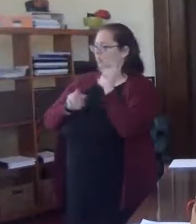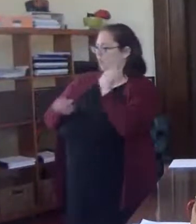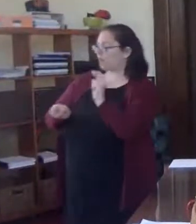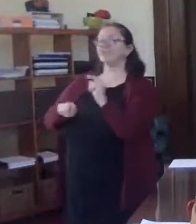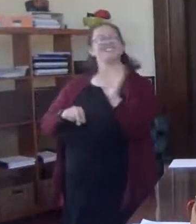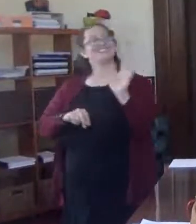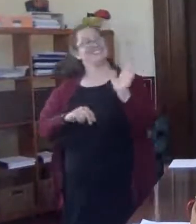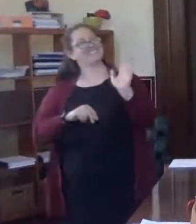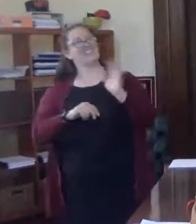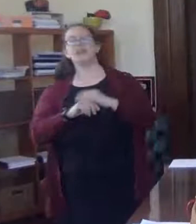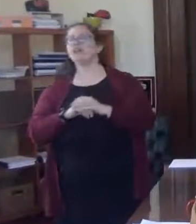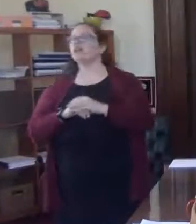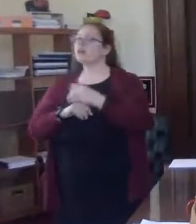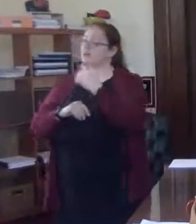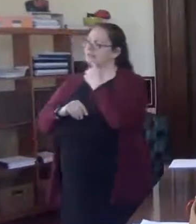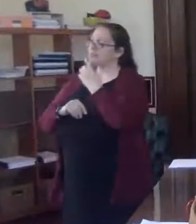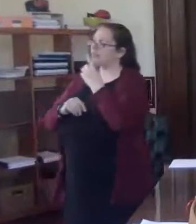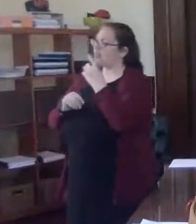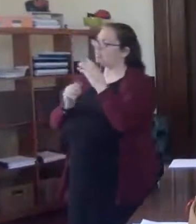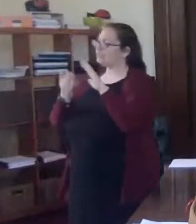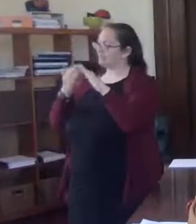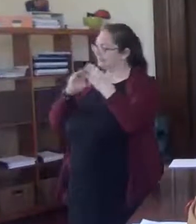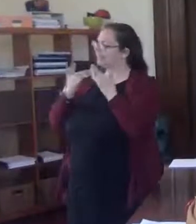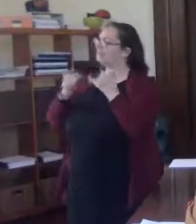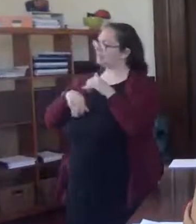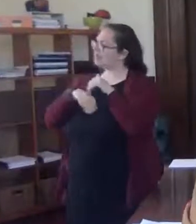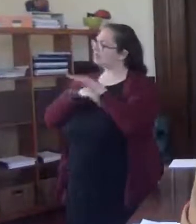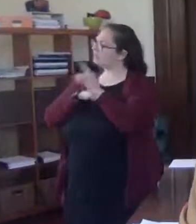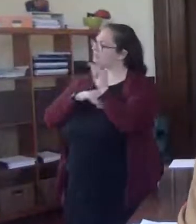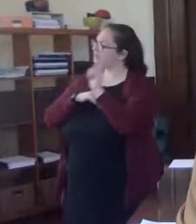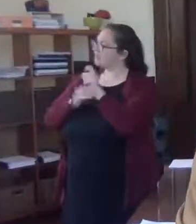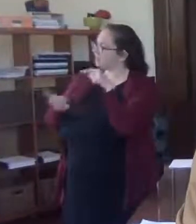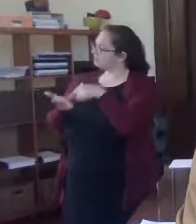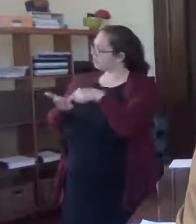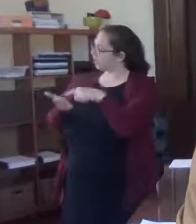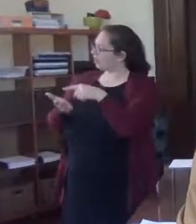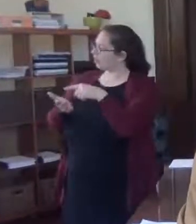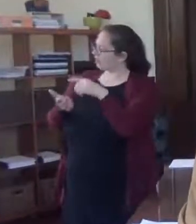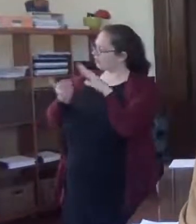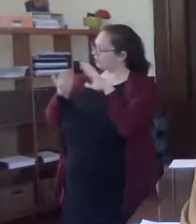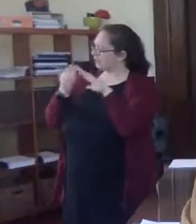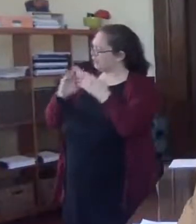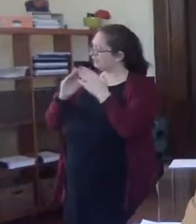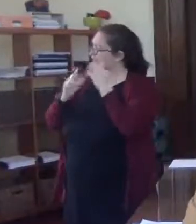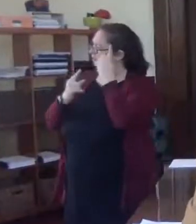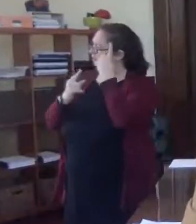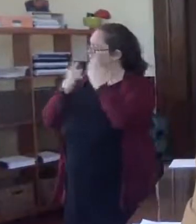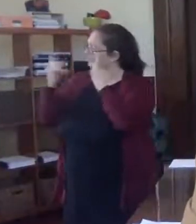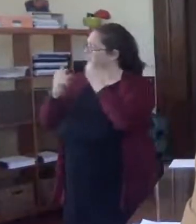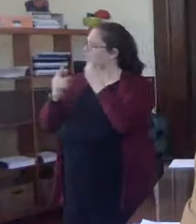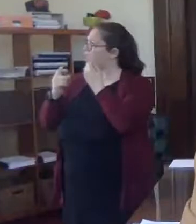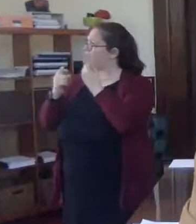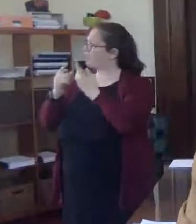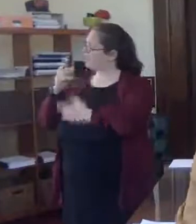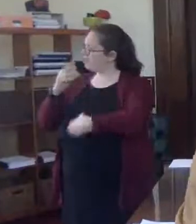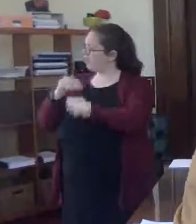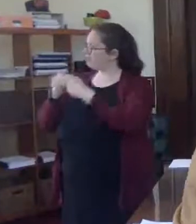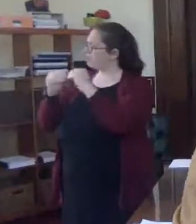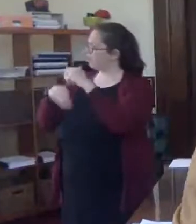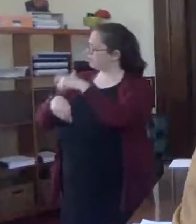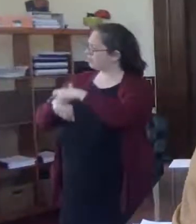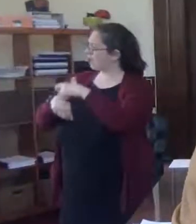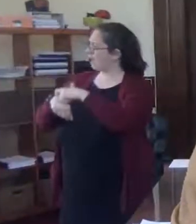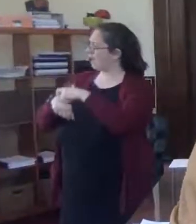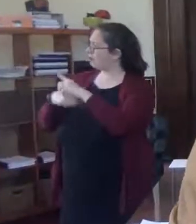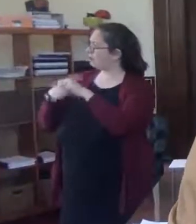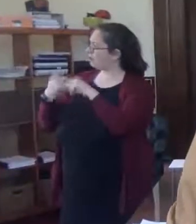office is still sending out the tax bill and wants to know if the city is considering an extension on the deadline for